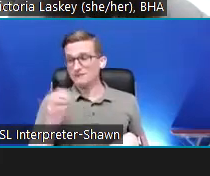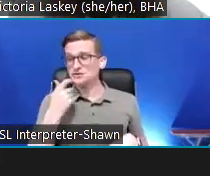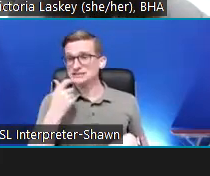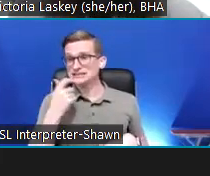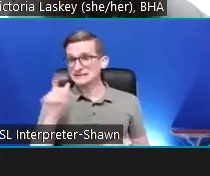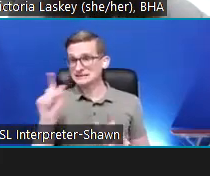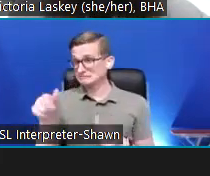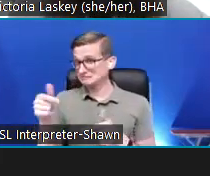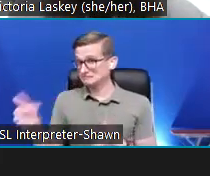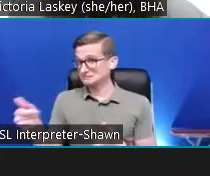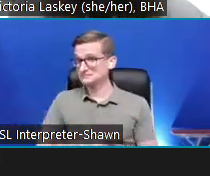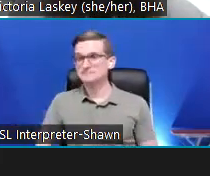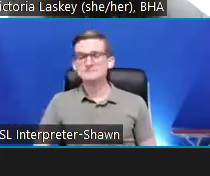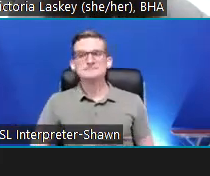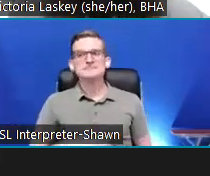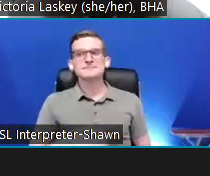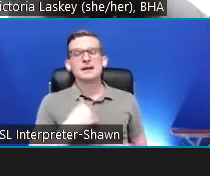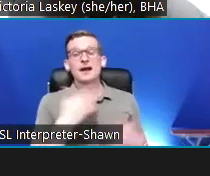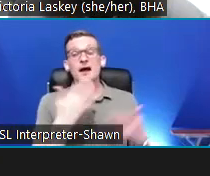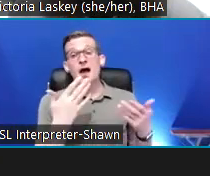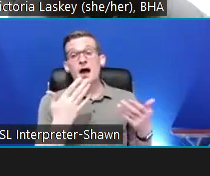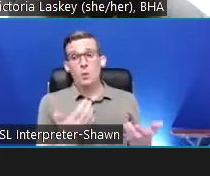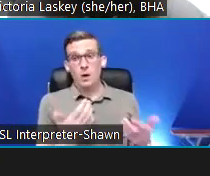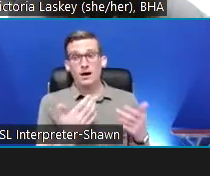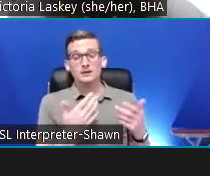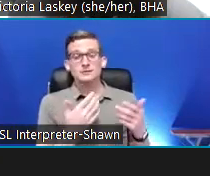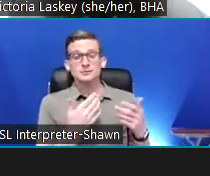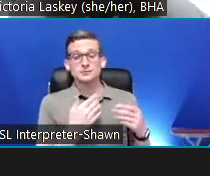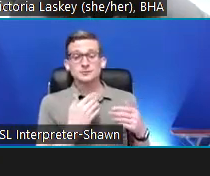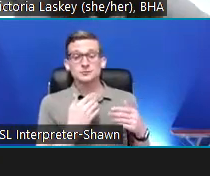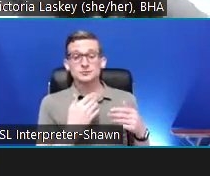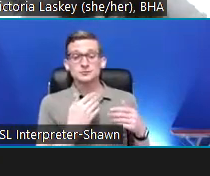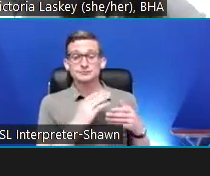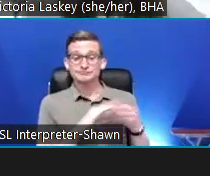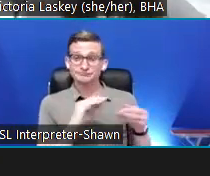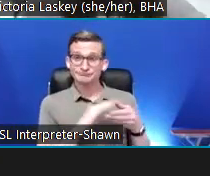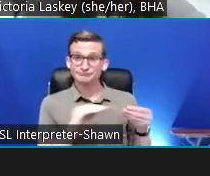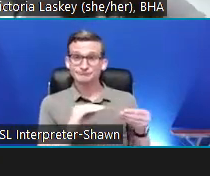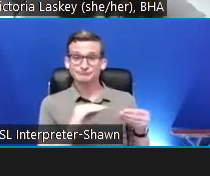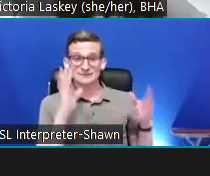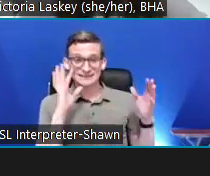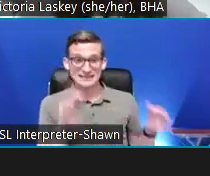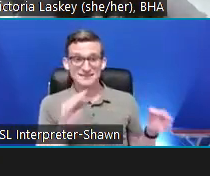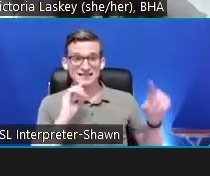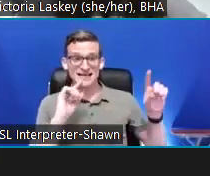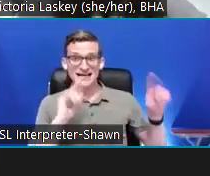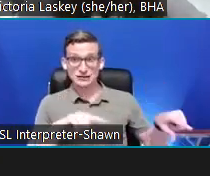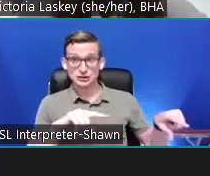Well, I'd like to say that I have a definitive answer to this. The reality is this is